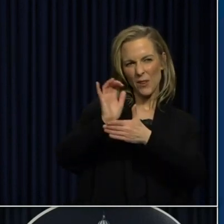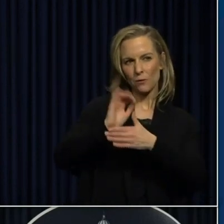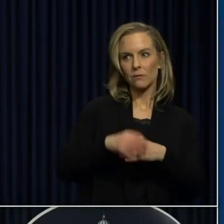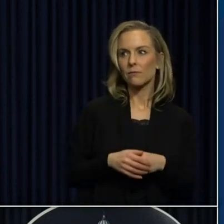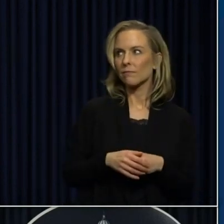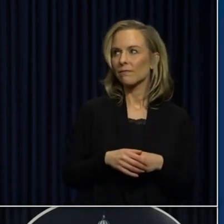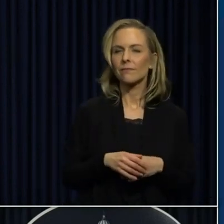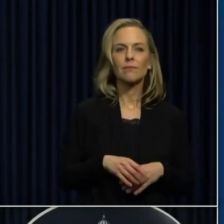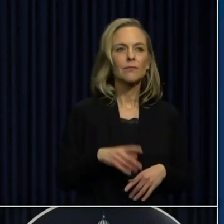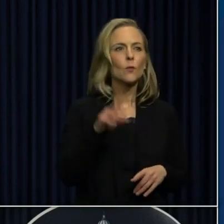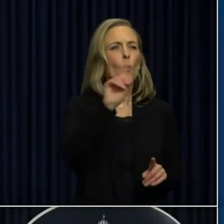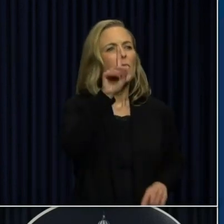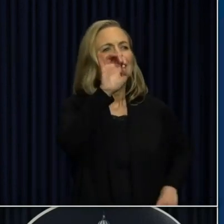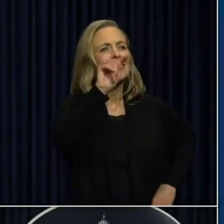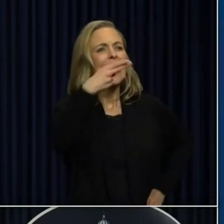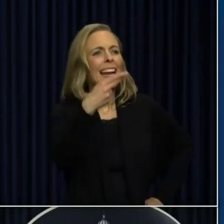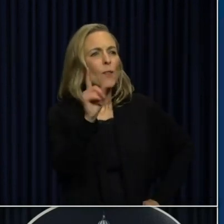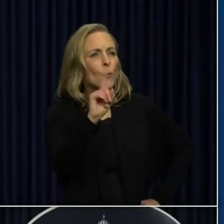Where are you when we need you, Kenneth?